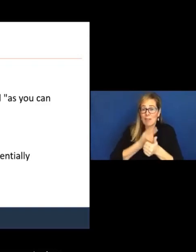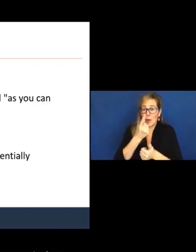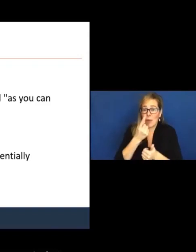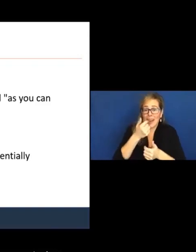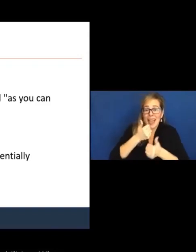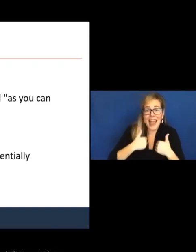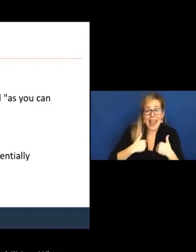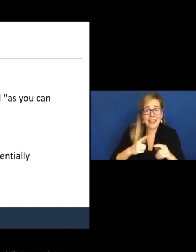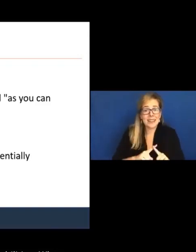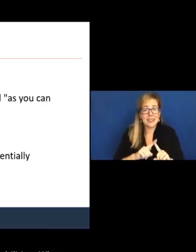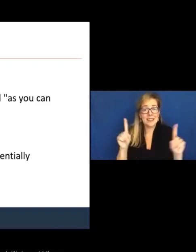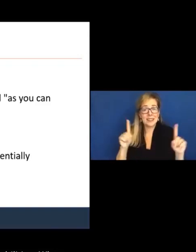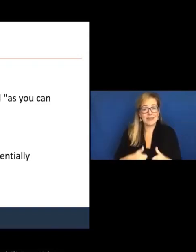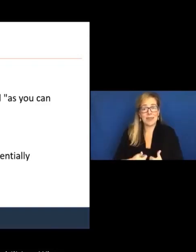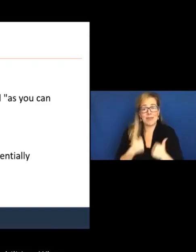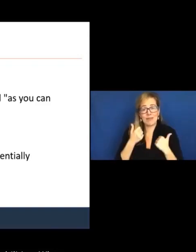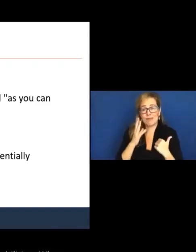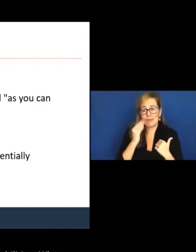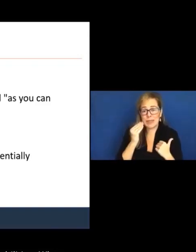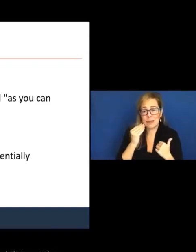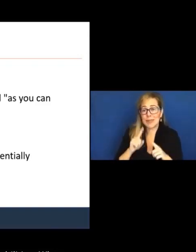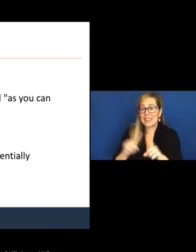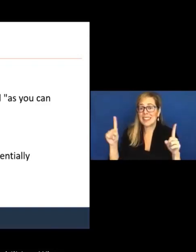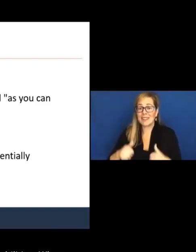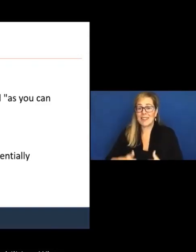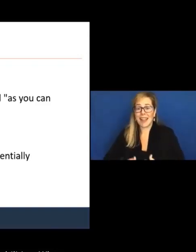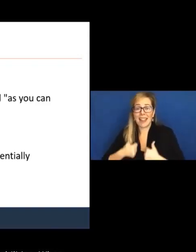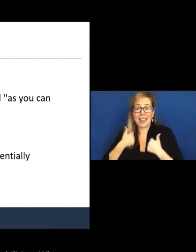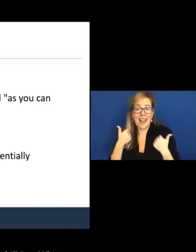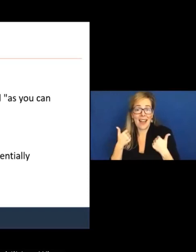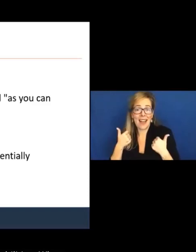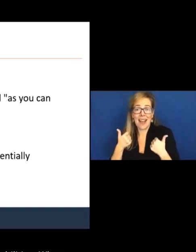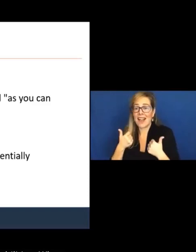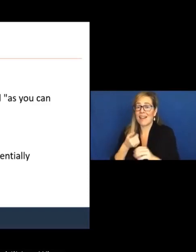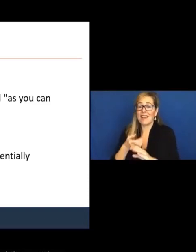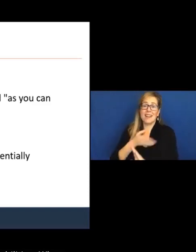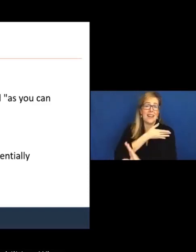experiences, different backgrounds, and different abilities.